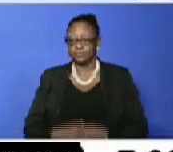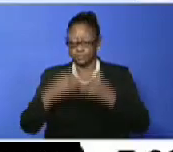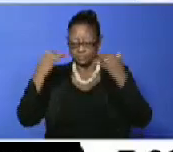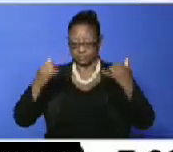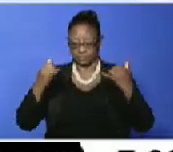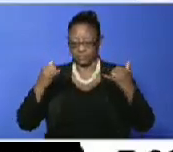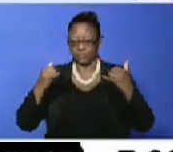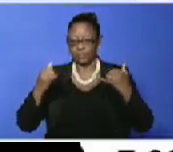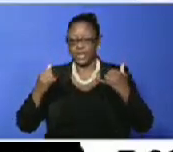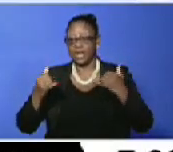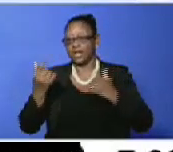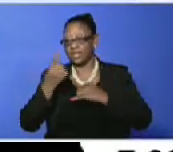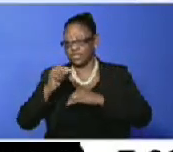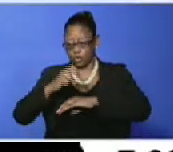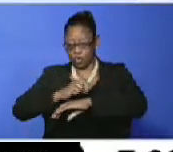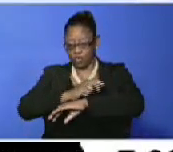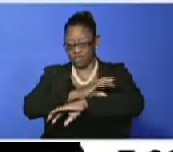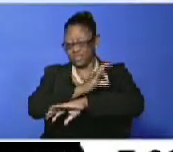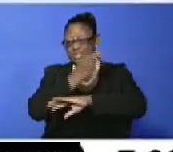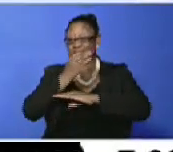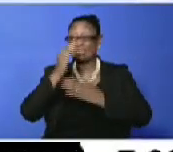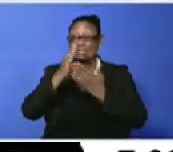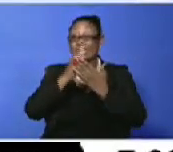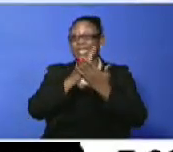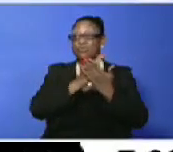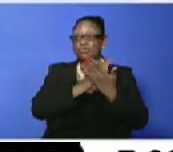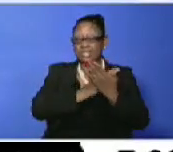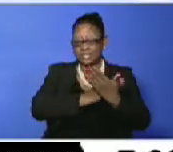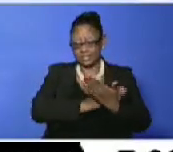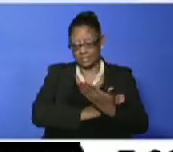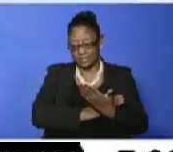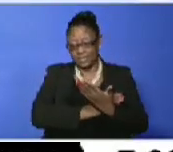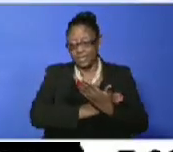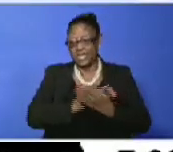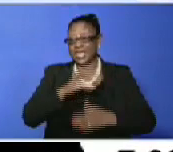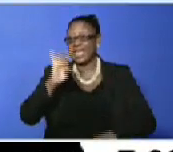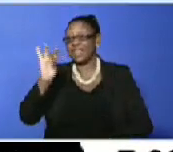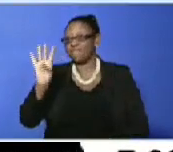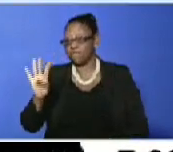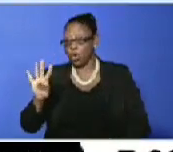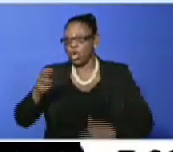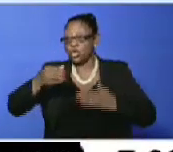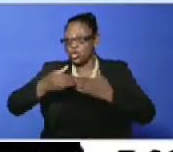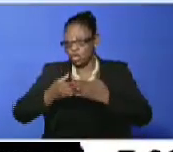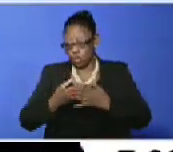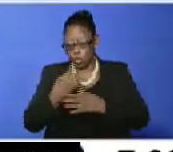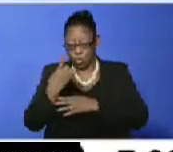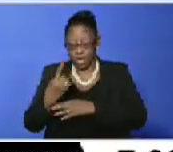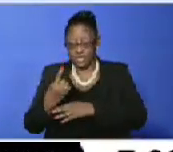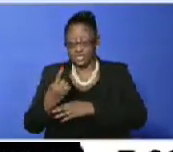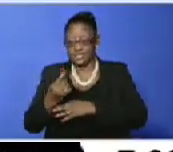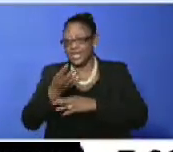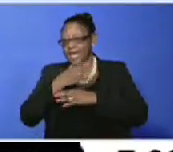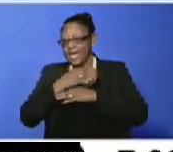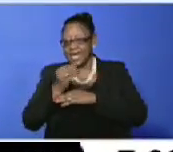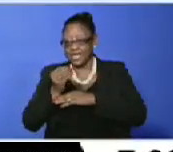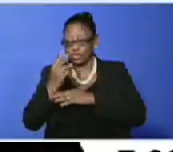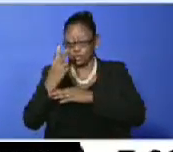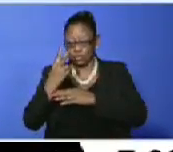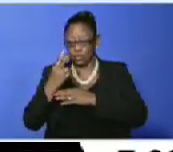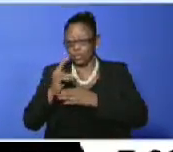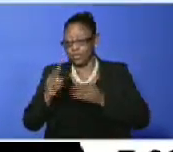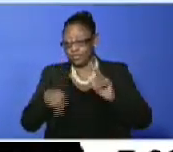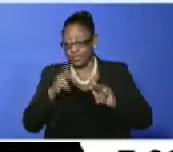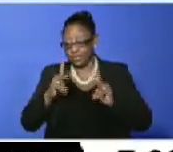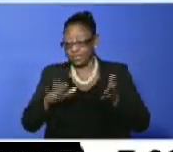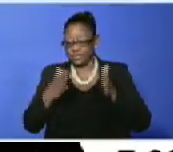Now, the country's COVID-19 cases continue to climb, with health officials announcing 84 new cases and an additional 2 deaths.